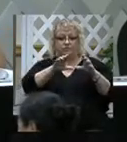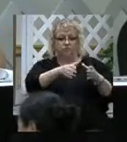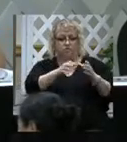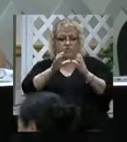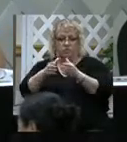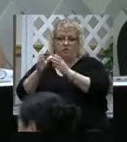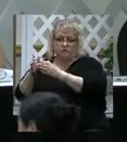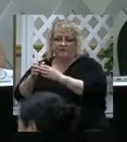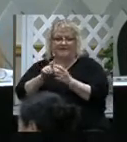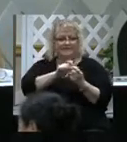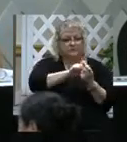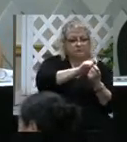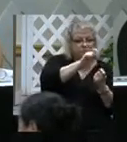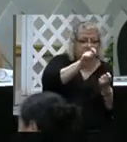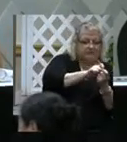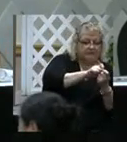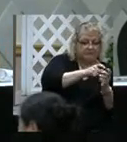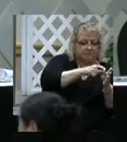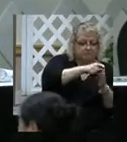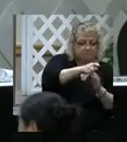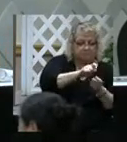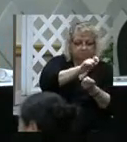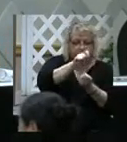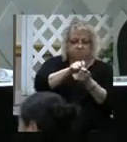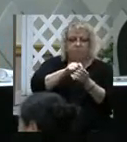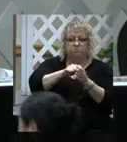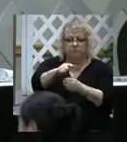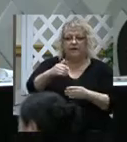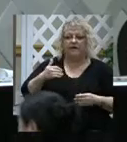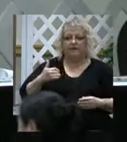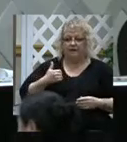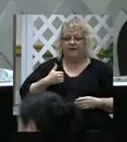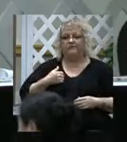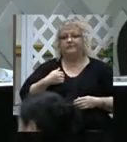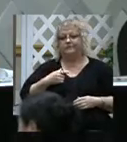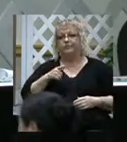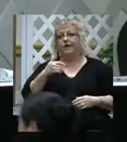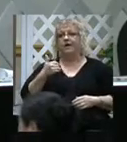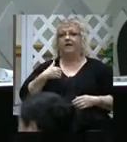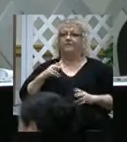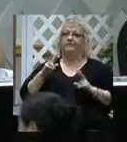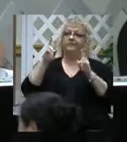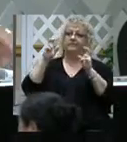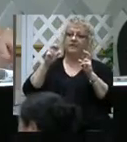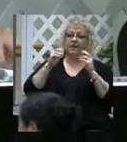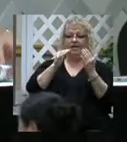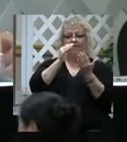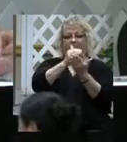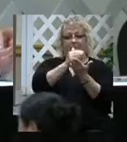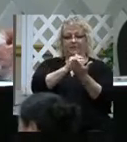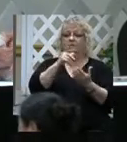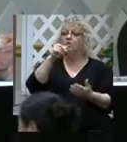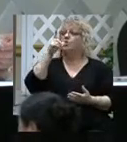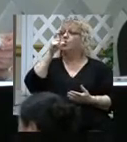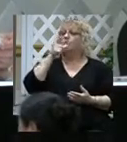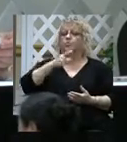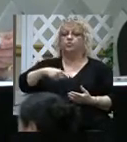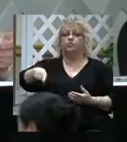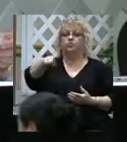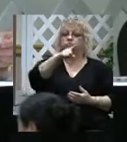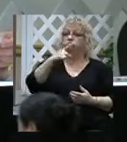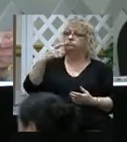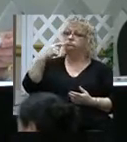of specifications, and we have a list of those that are